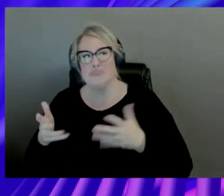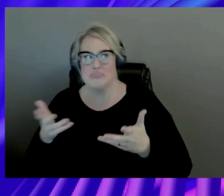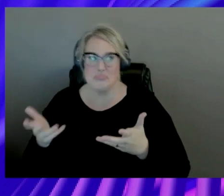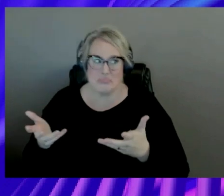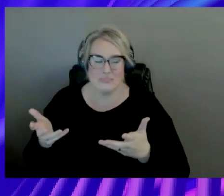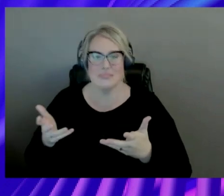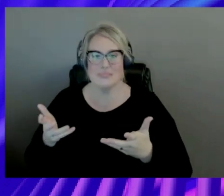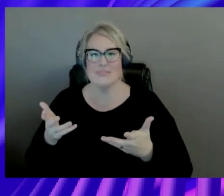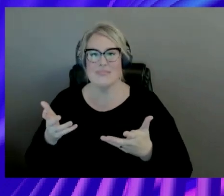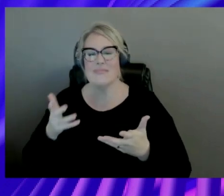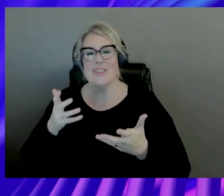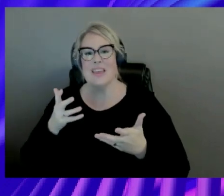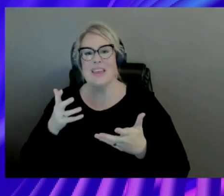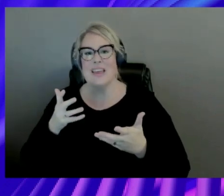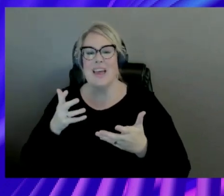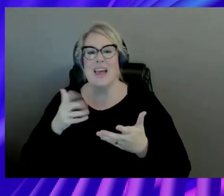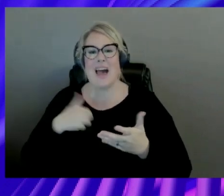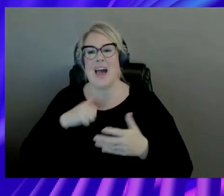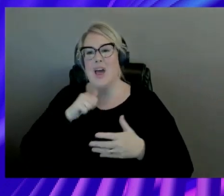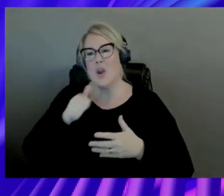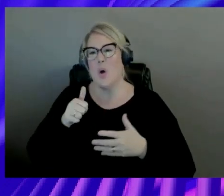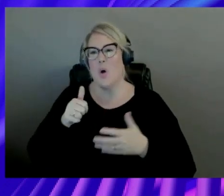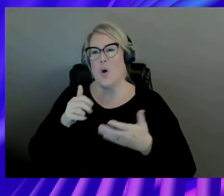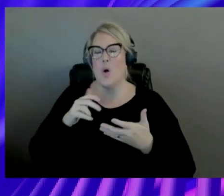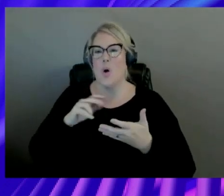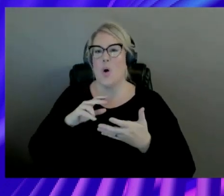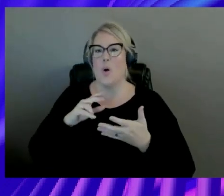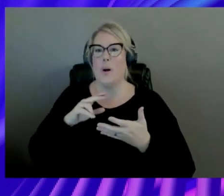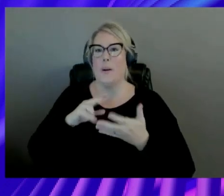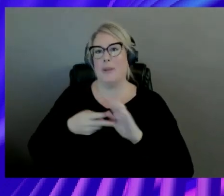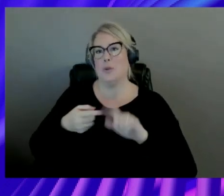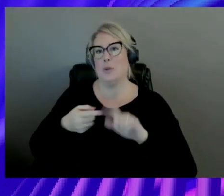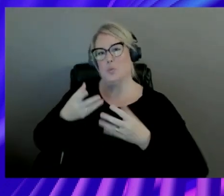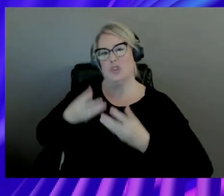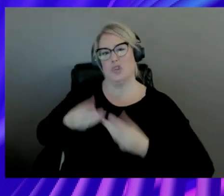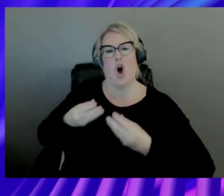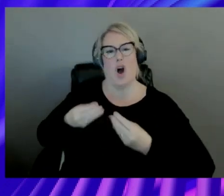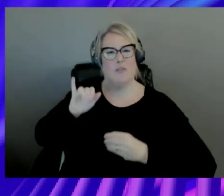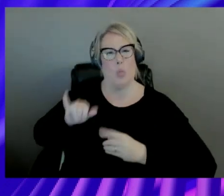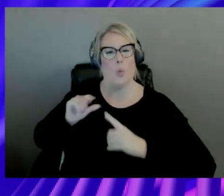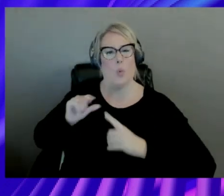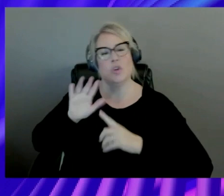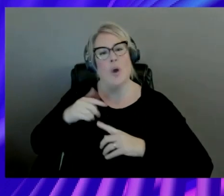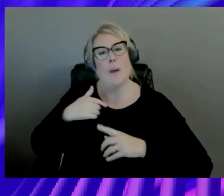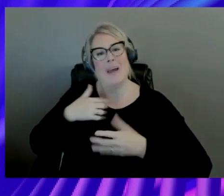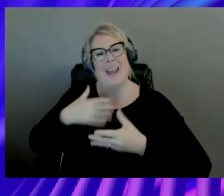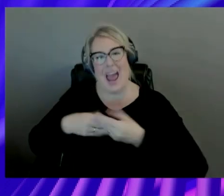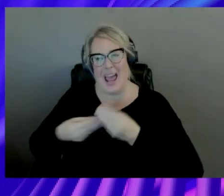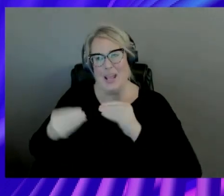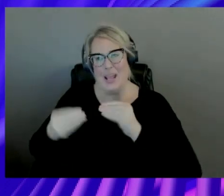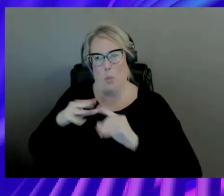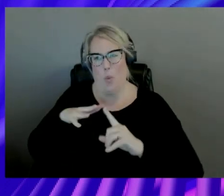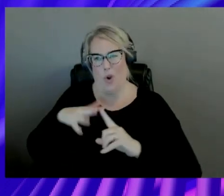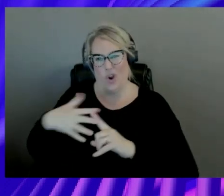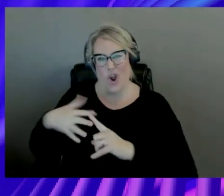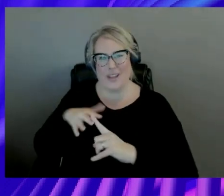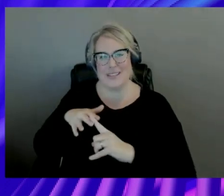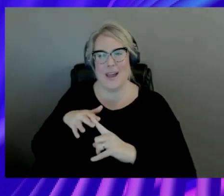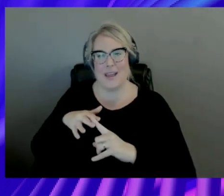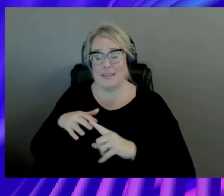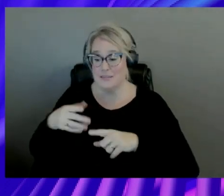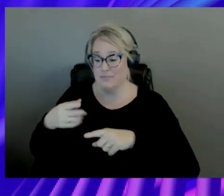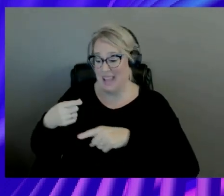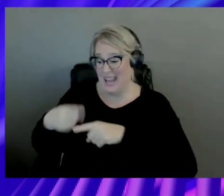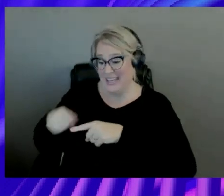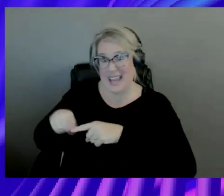much dulling the edge on that, but adding context, right? Like a knife is a scary thing because it's sharp, but it's really a